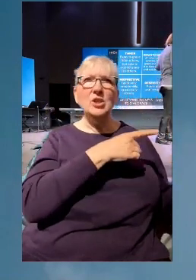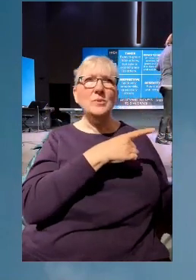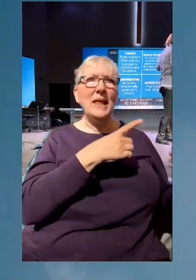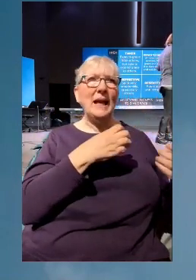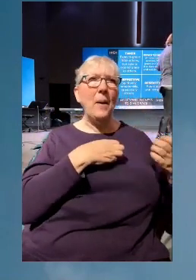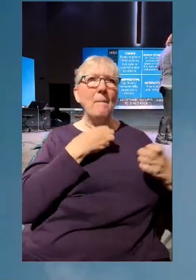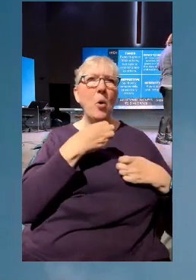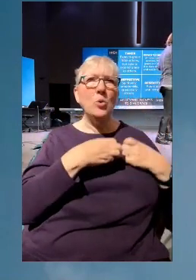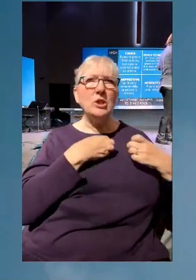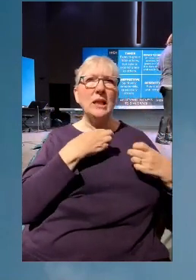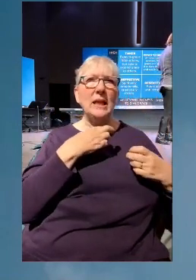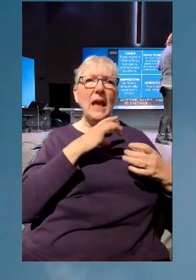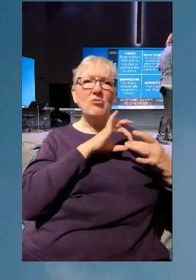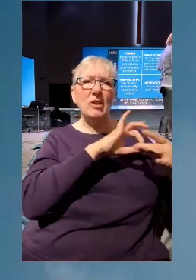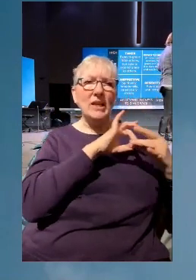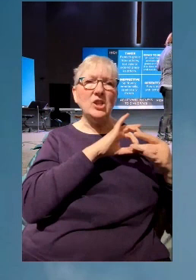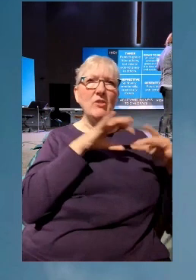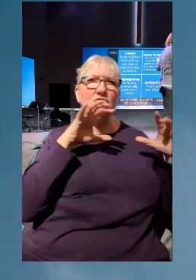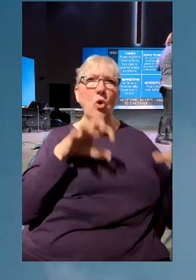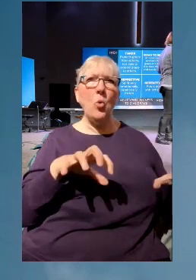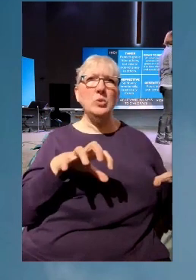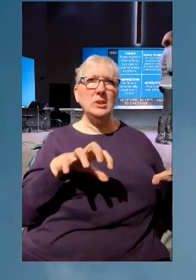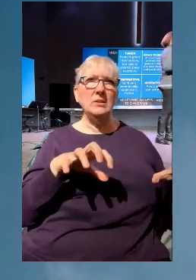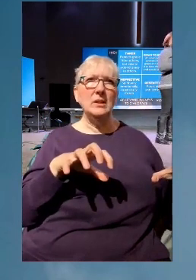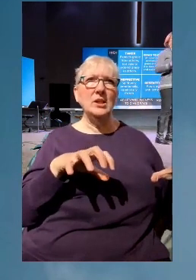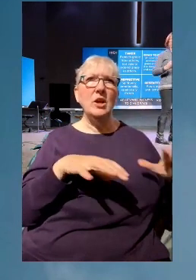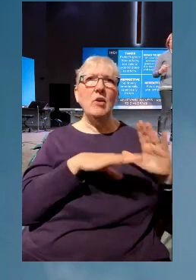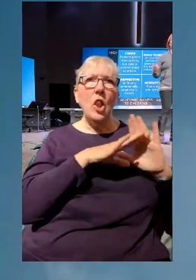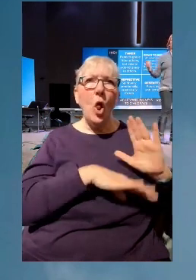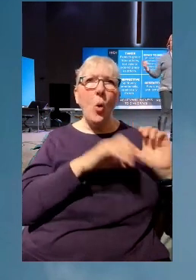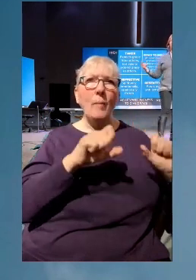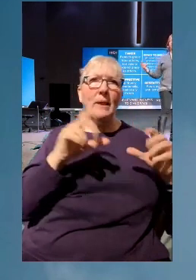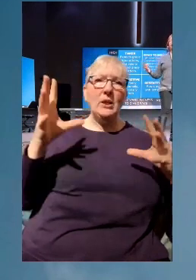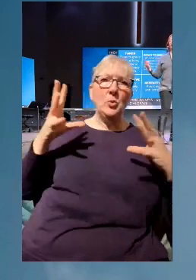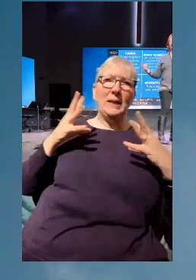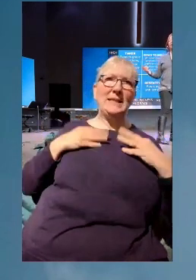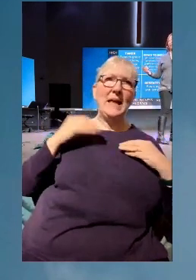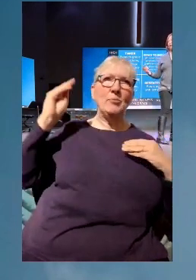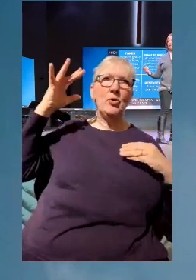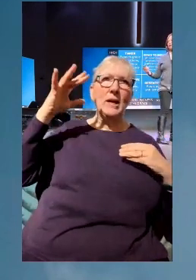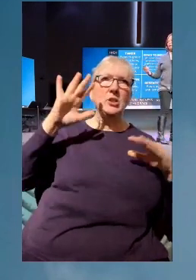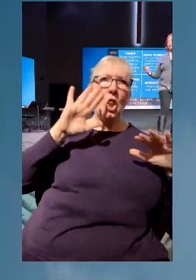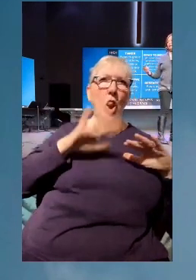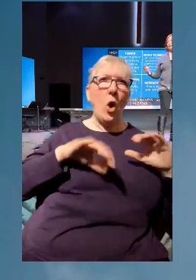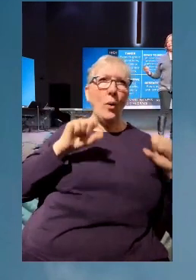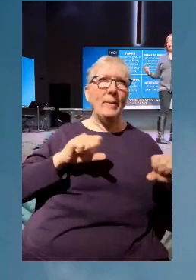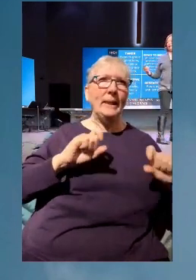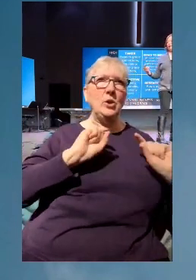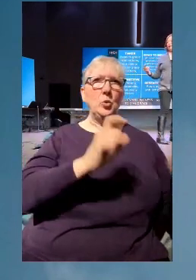relationally frozen. She had a low ability to accept grace and a low ability to give grace.